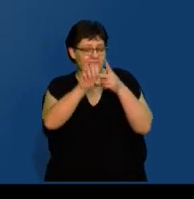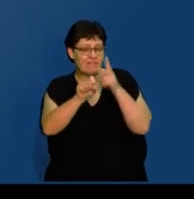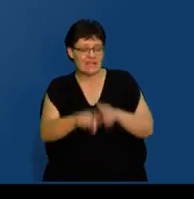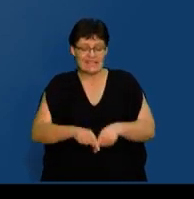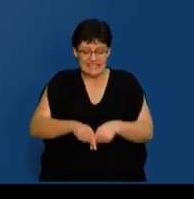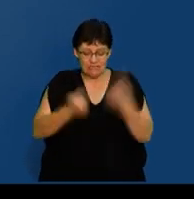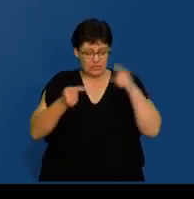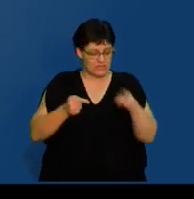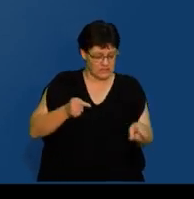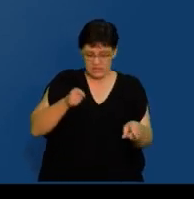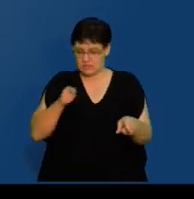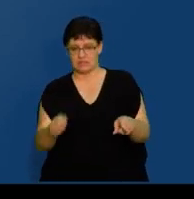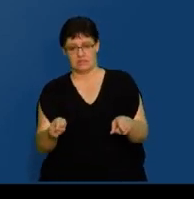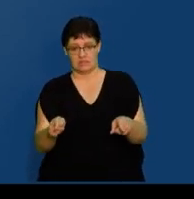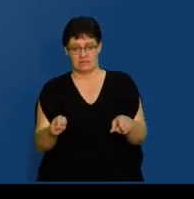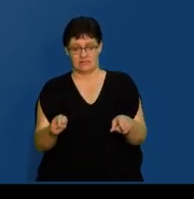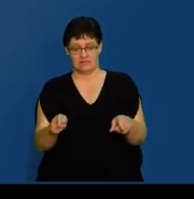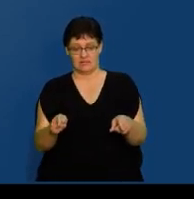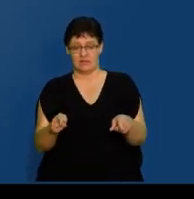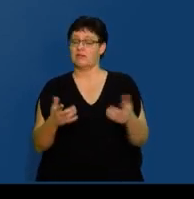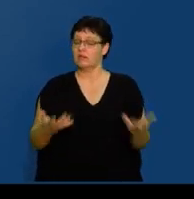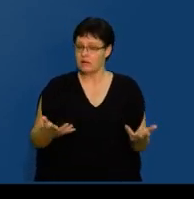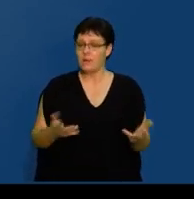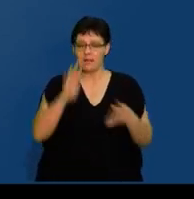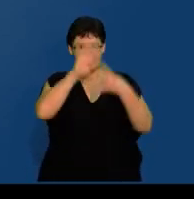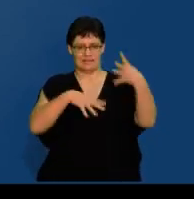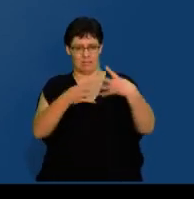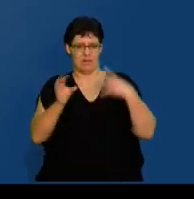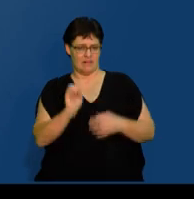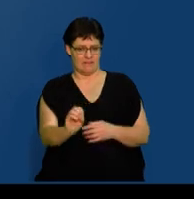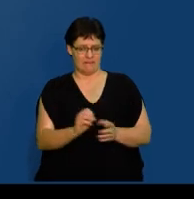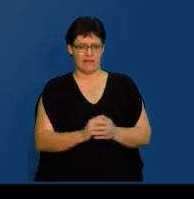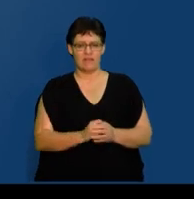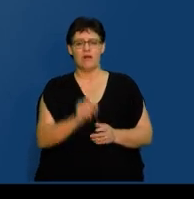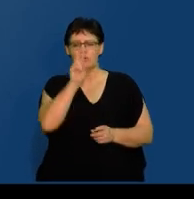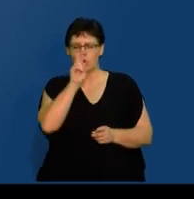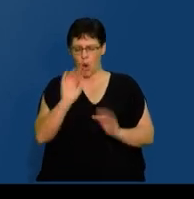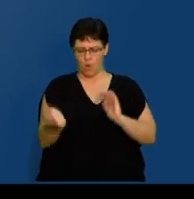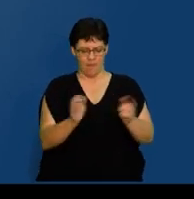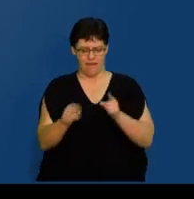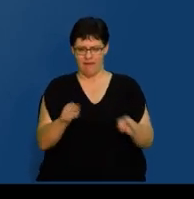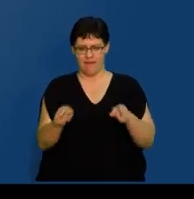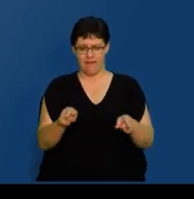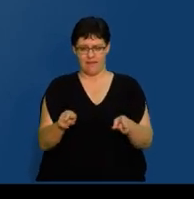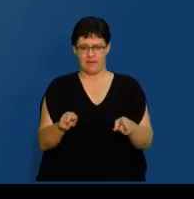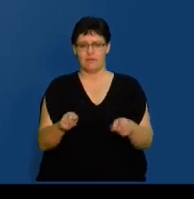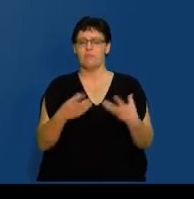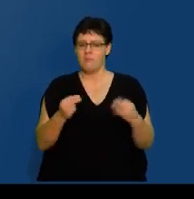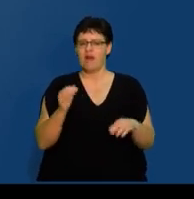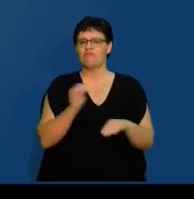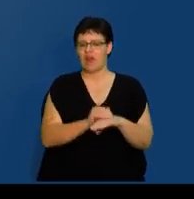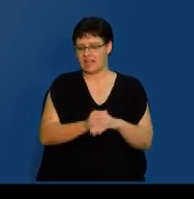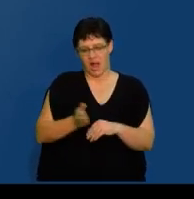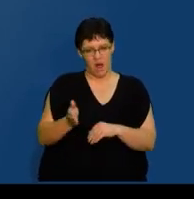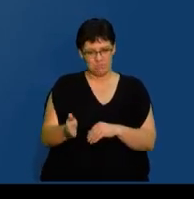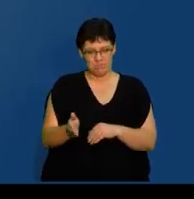differences between humans and African apes, and I've tabulated that. And if we were to compare that, I've got some friends, as I mentioned,